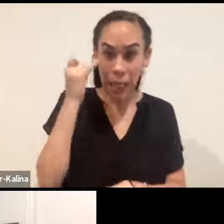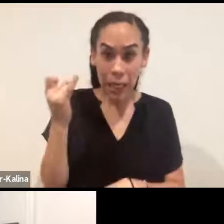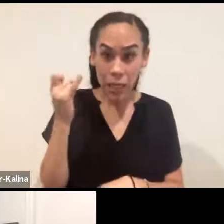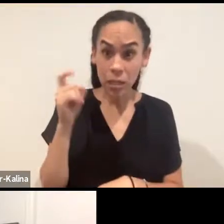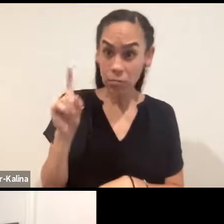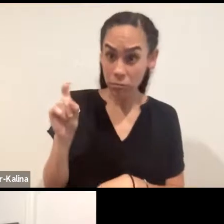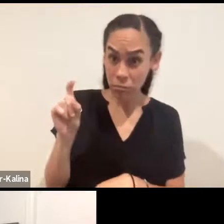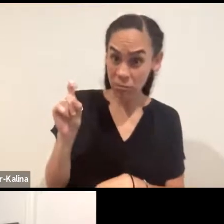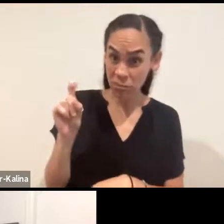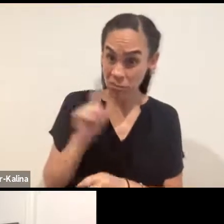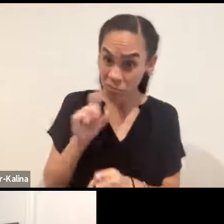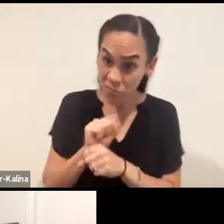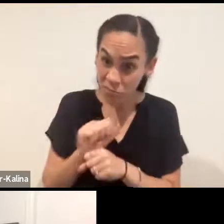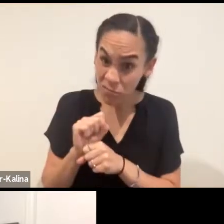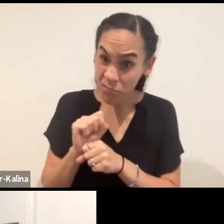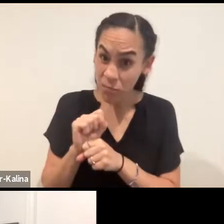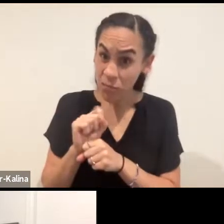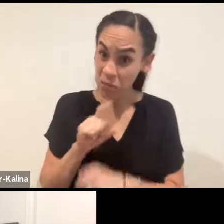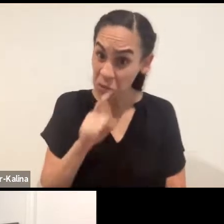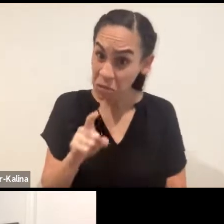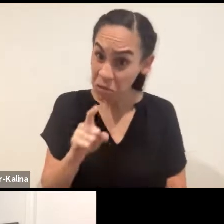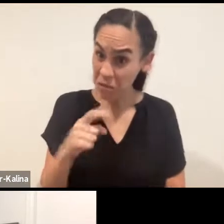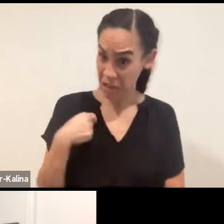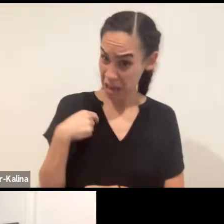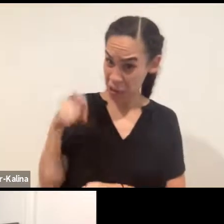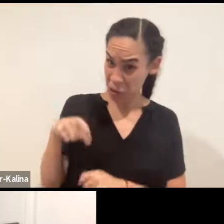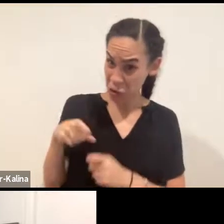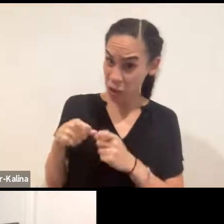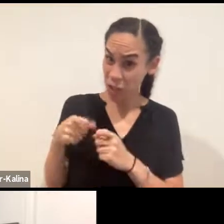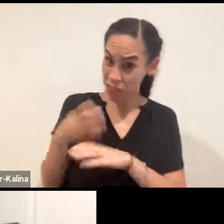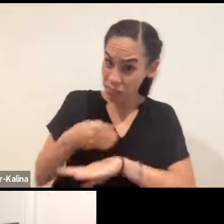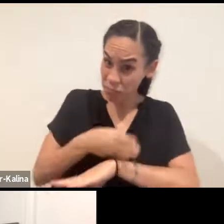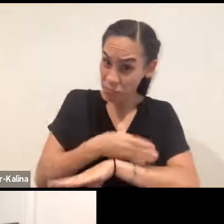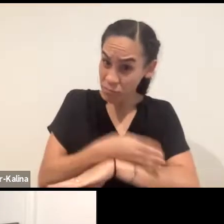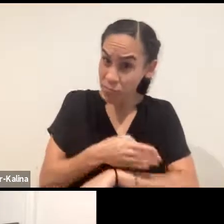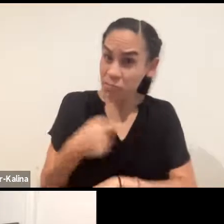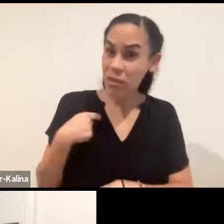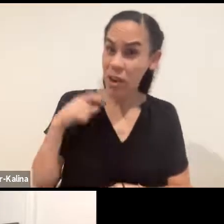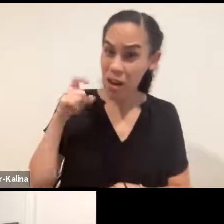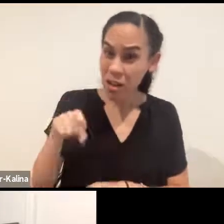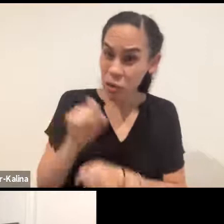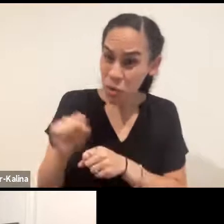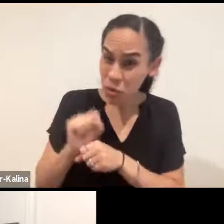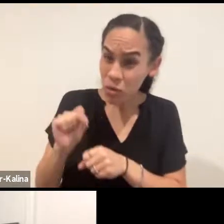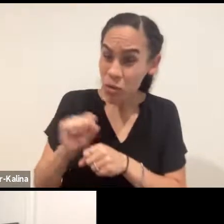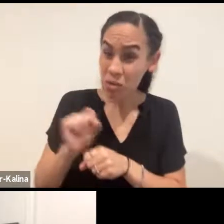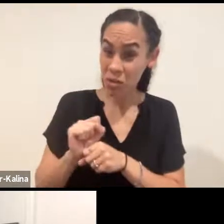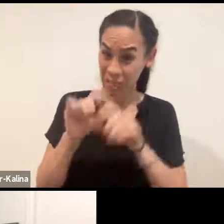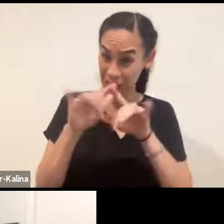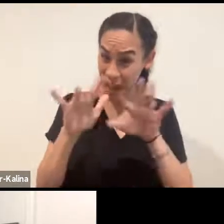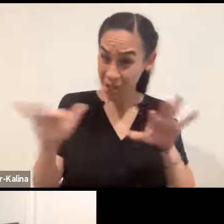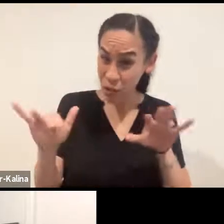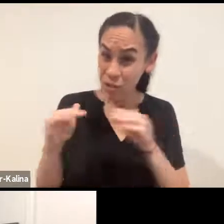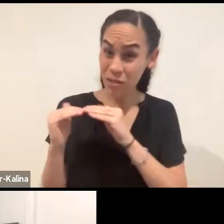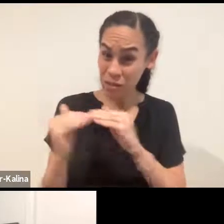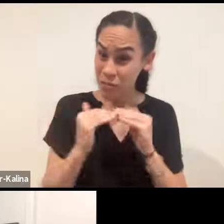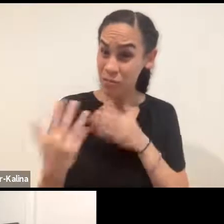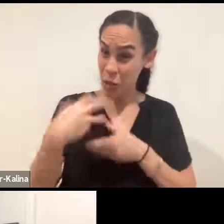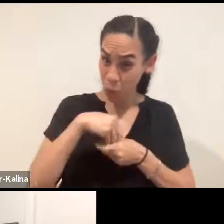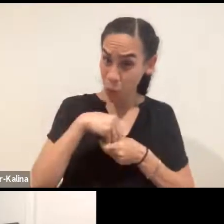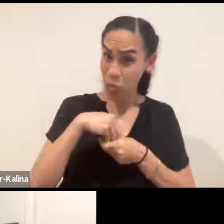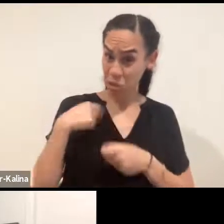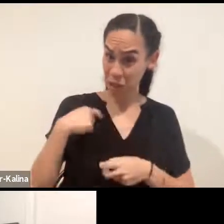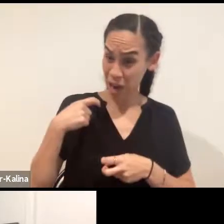this a thing? Is this a thing that I should be working on? Is this a thing that is diversity, equity, and inclusion an issue that I should be working to help